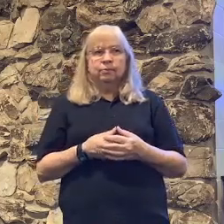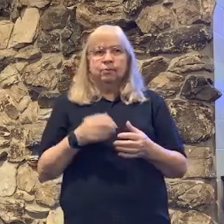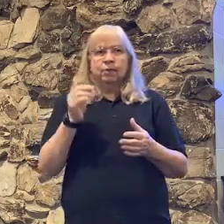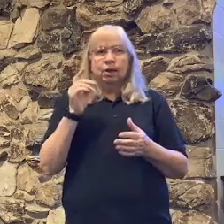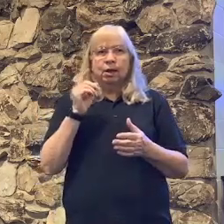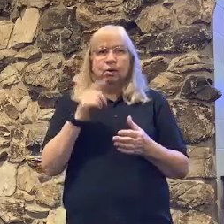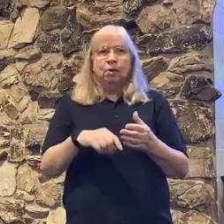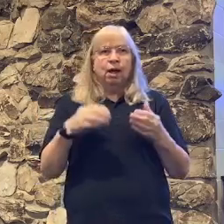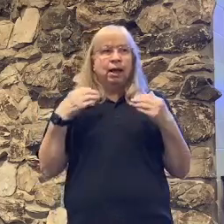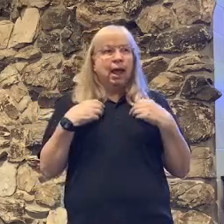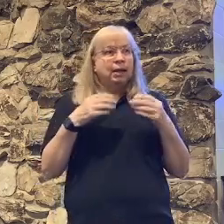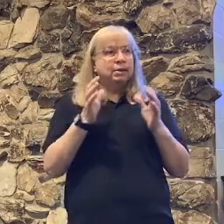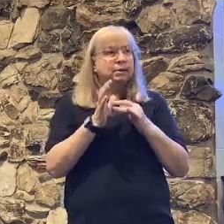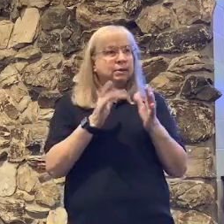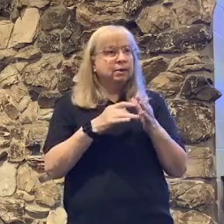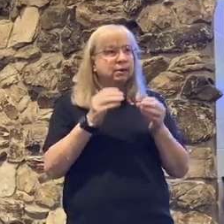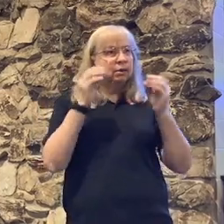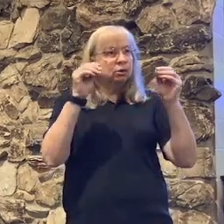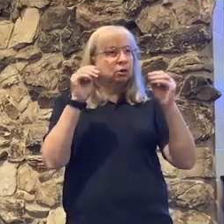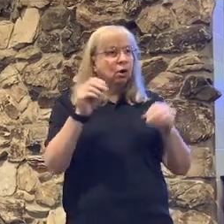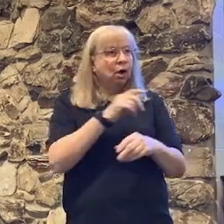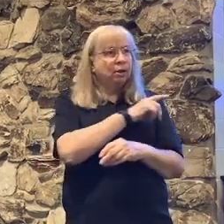Has Jesus taught you?